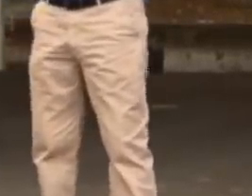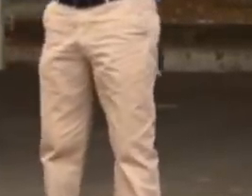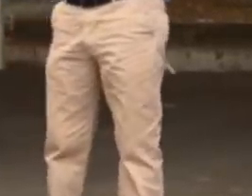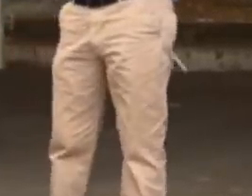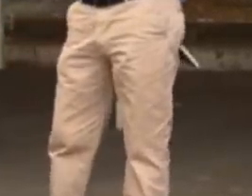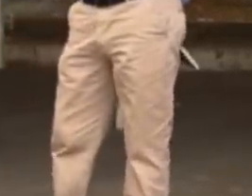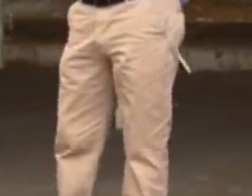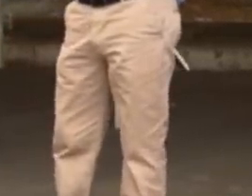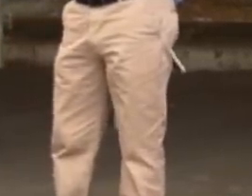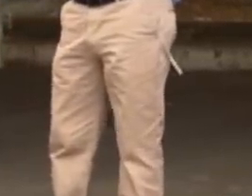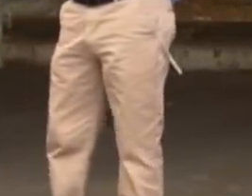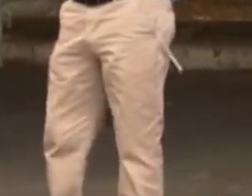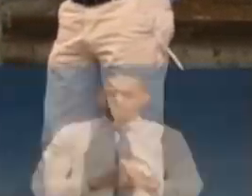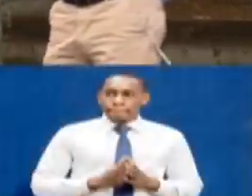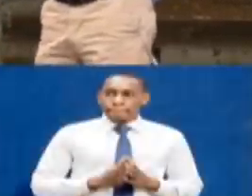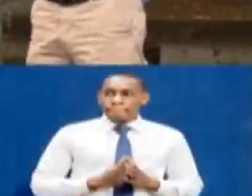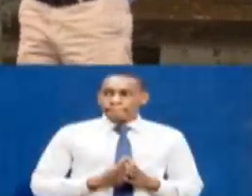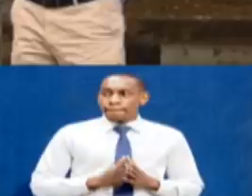ladies and gentlemen.